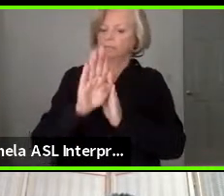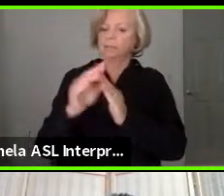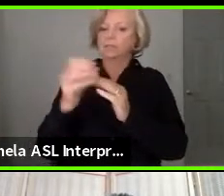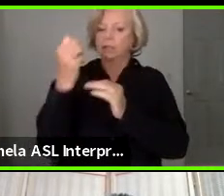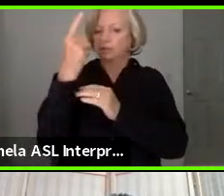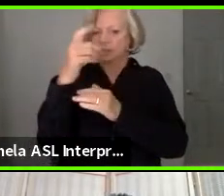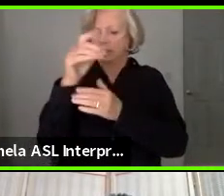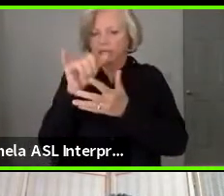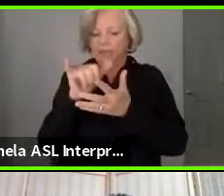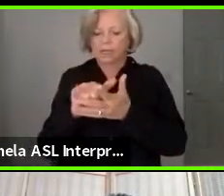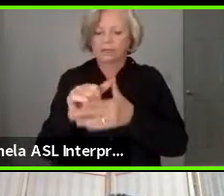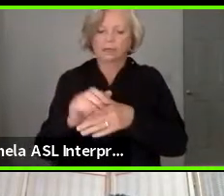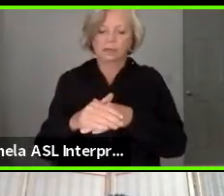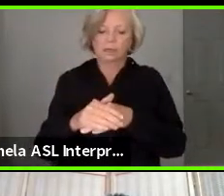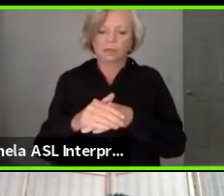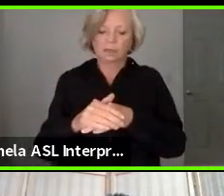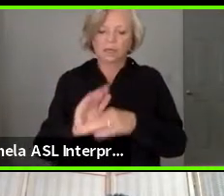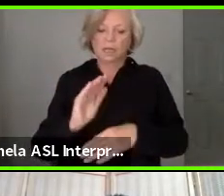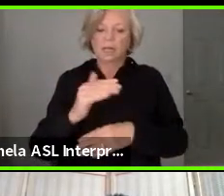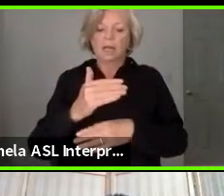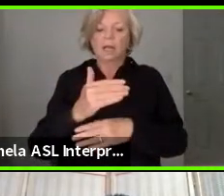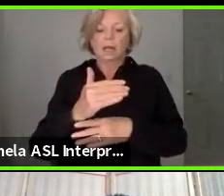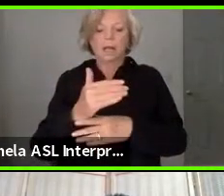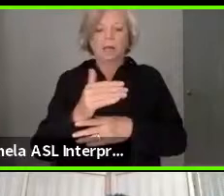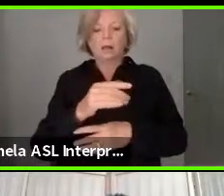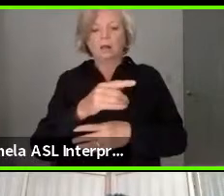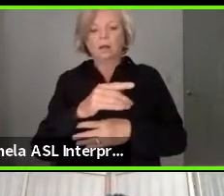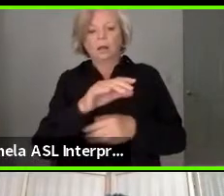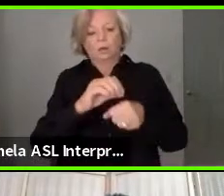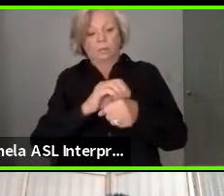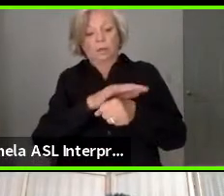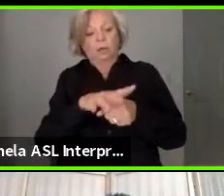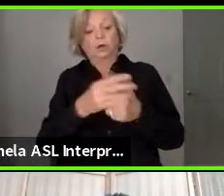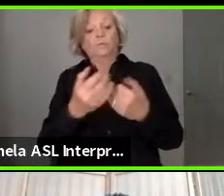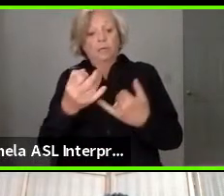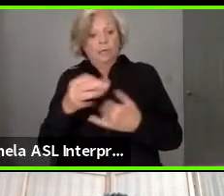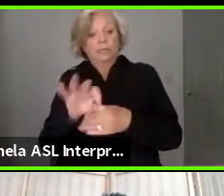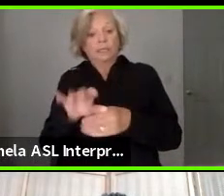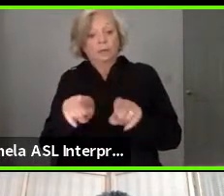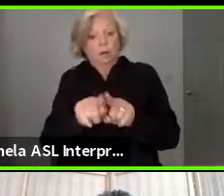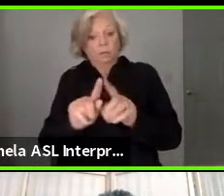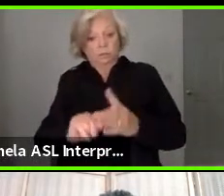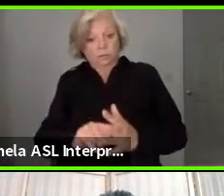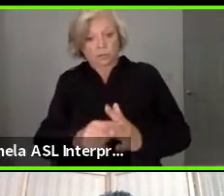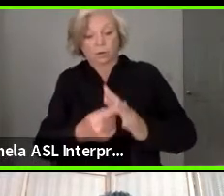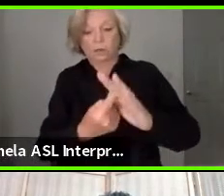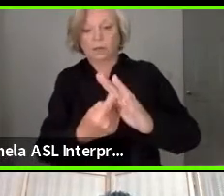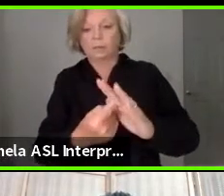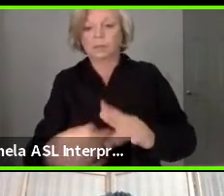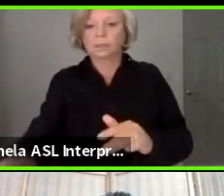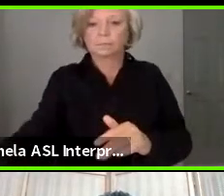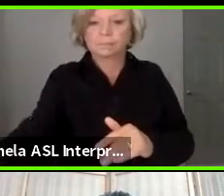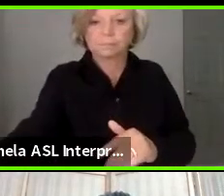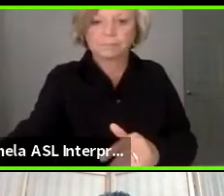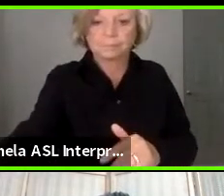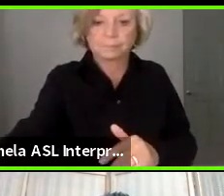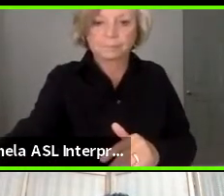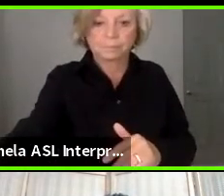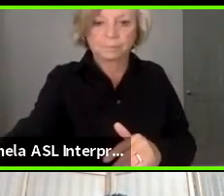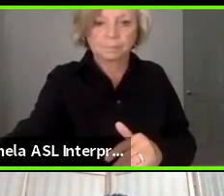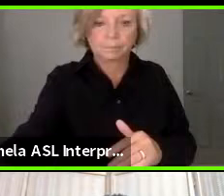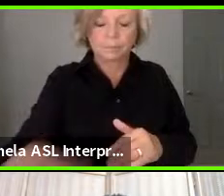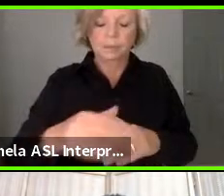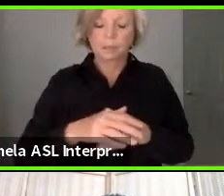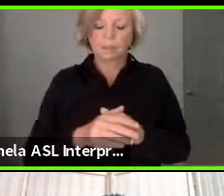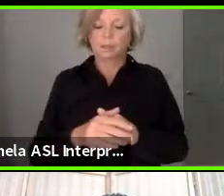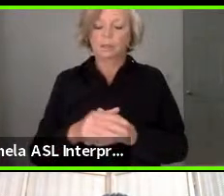um, our lives didn't stop because COVID-19 started, and then also our lives are beyond HIV or a diagnosis.